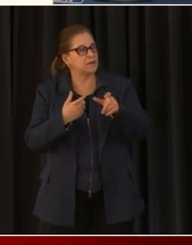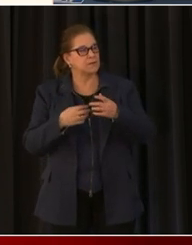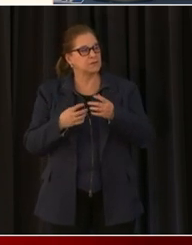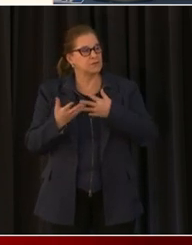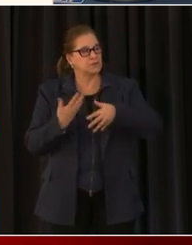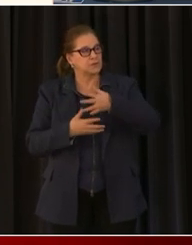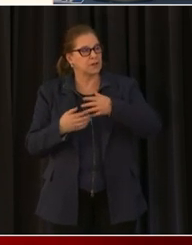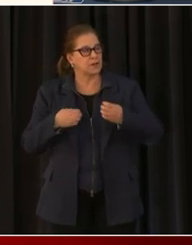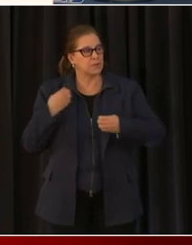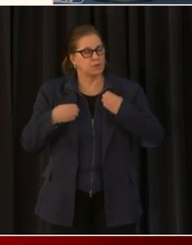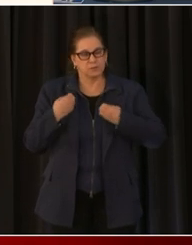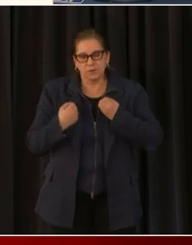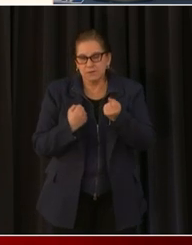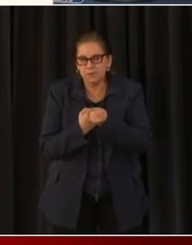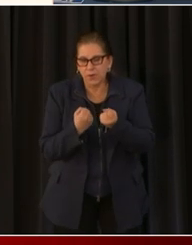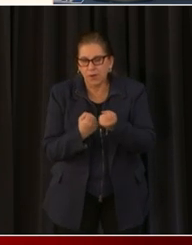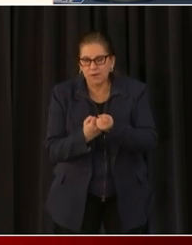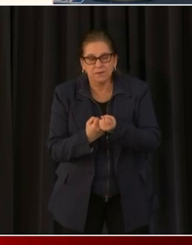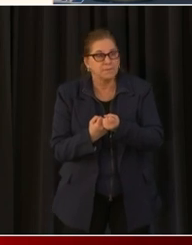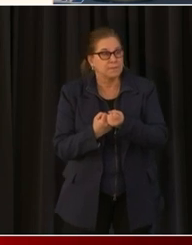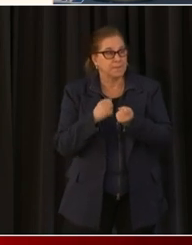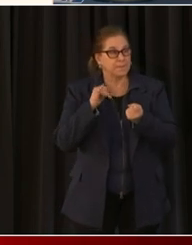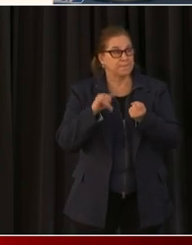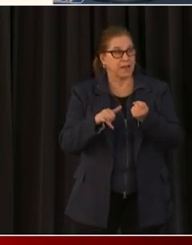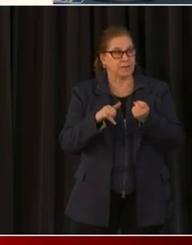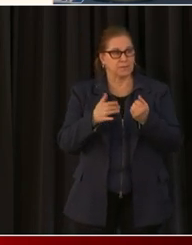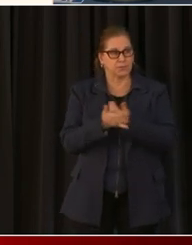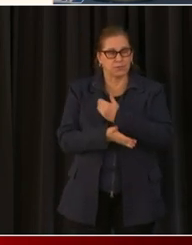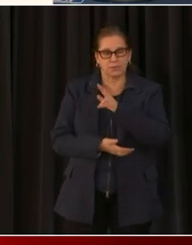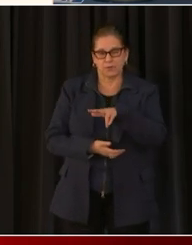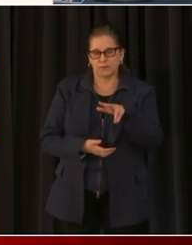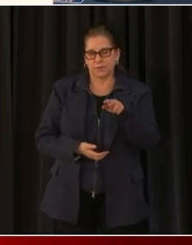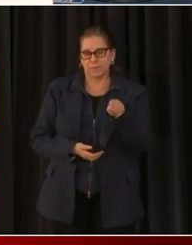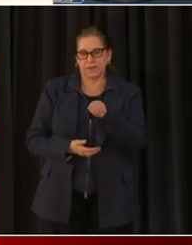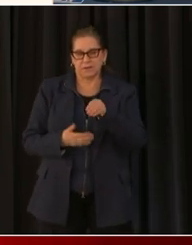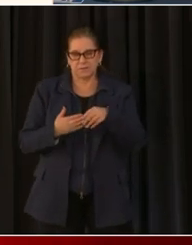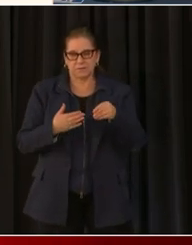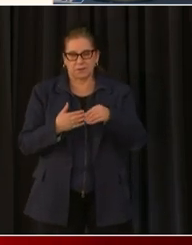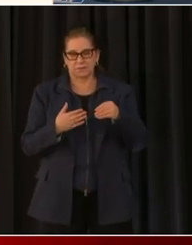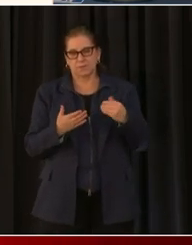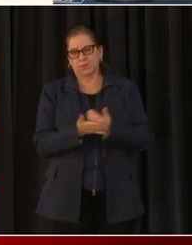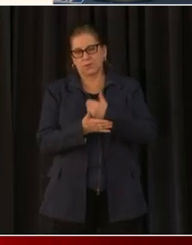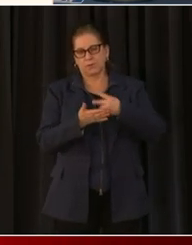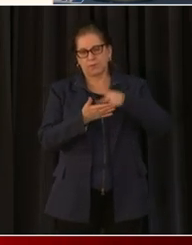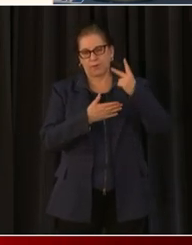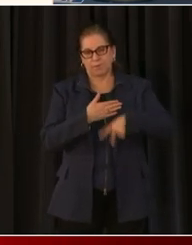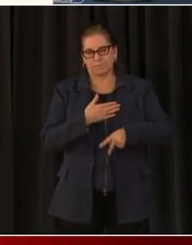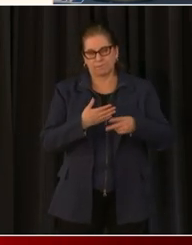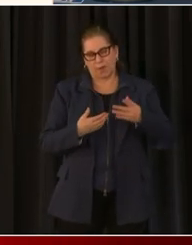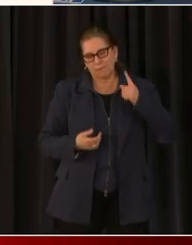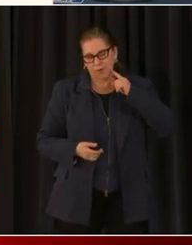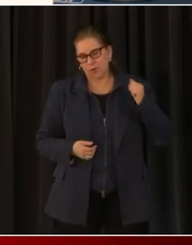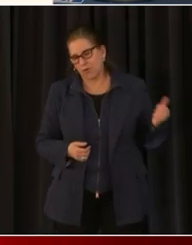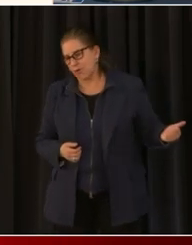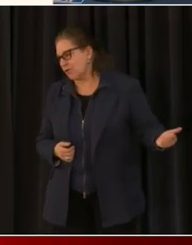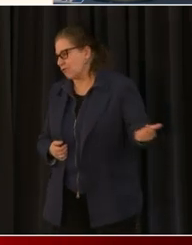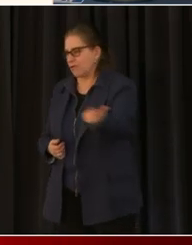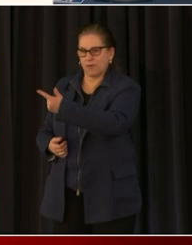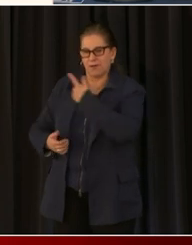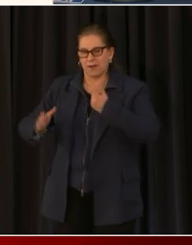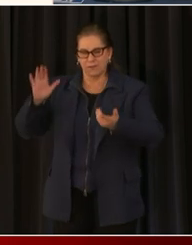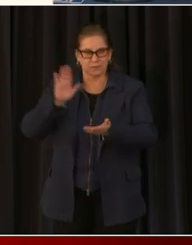for schools is to maximize the acceleration dollars in a number of different ways. First of all, we'll